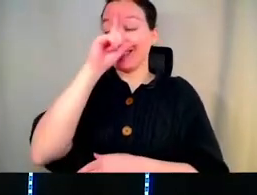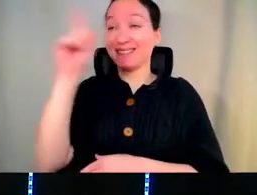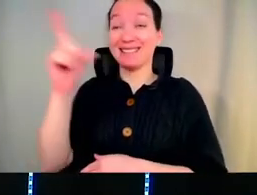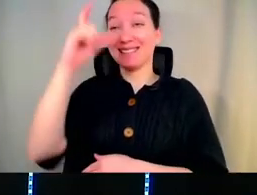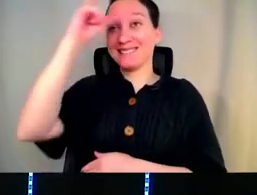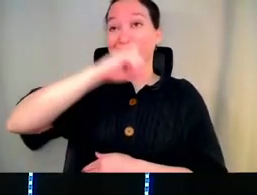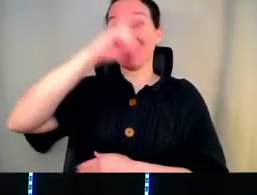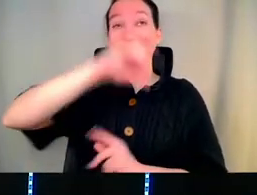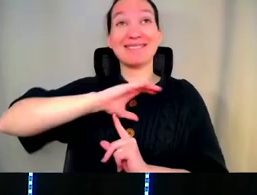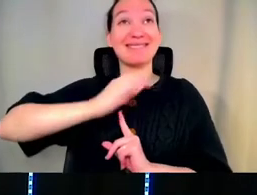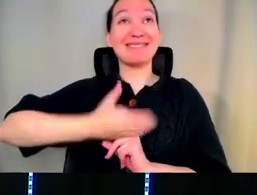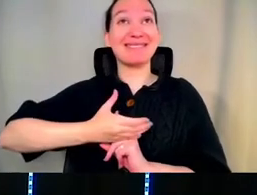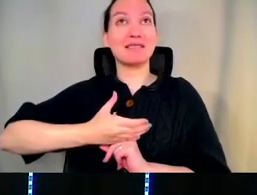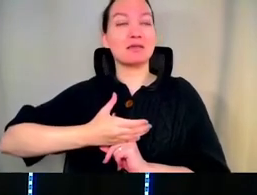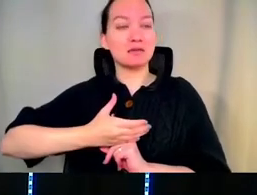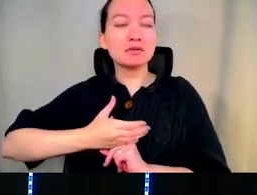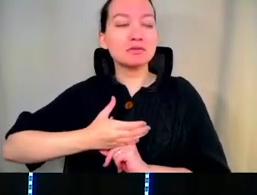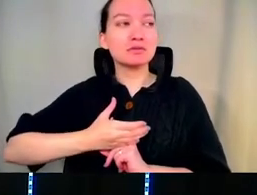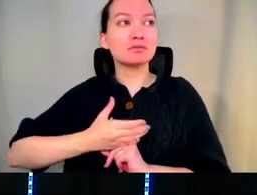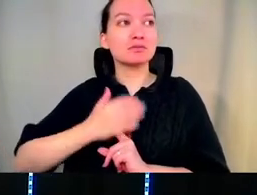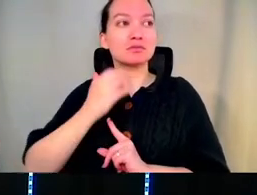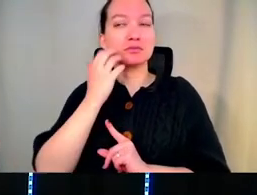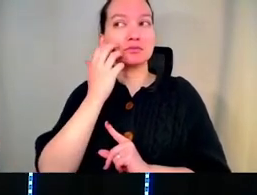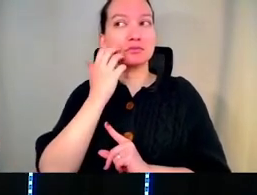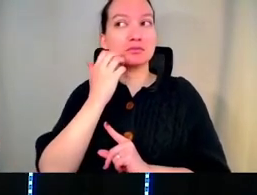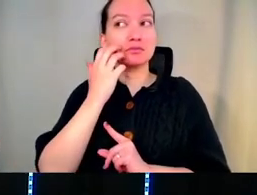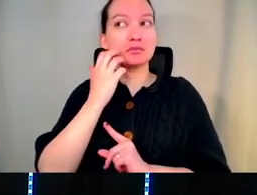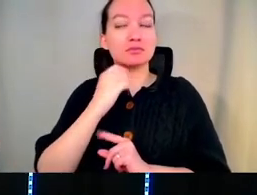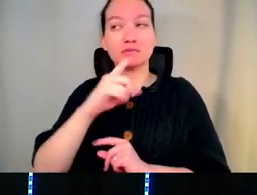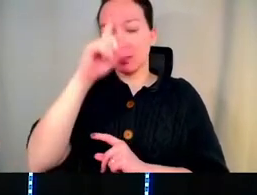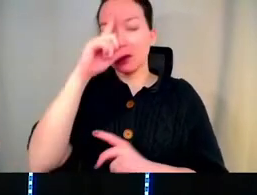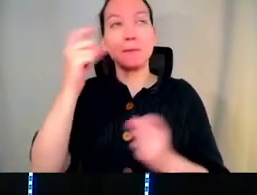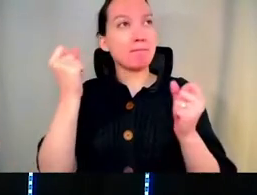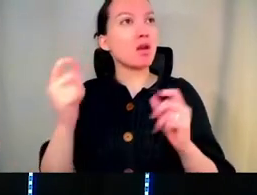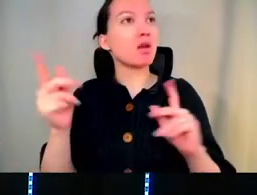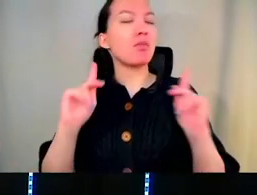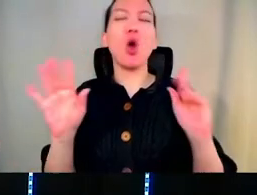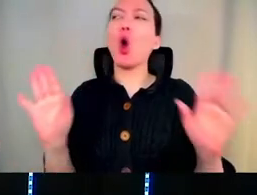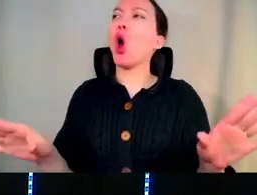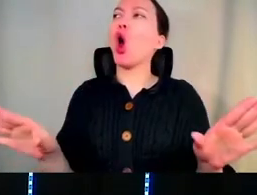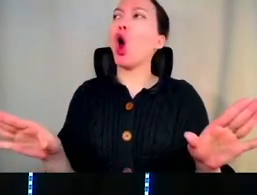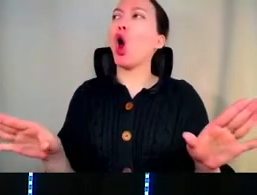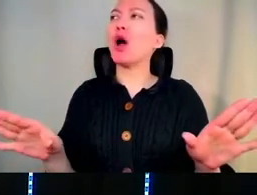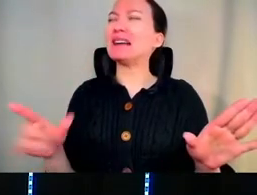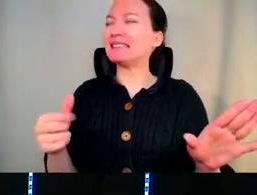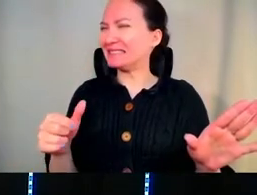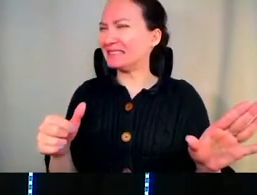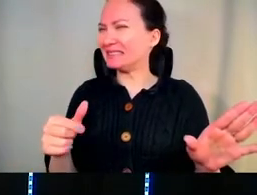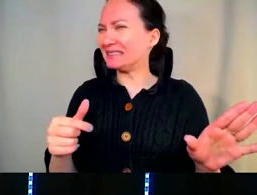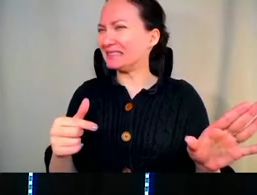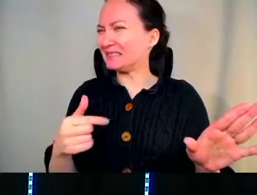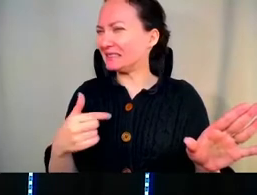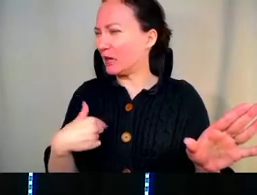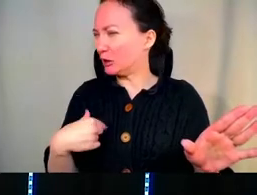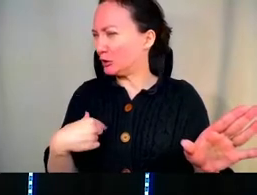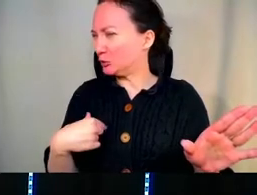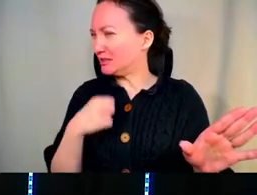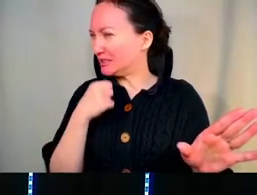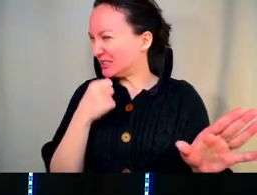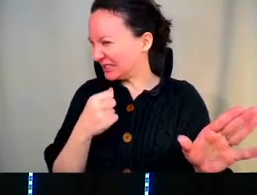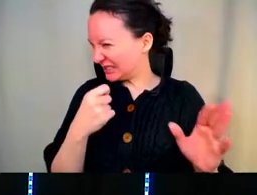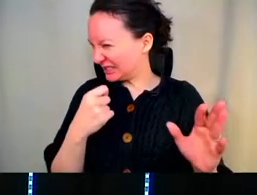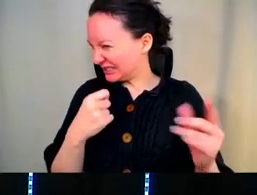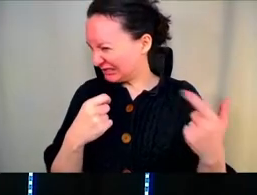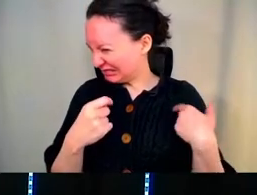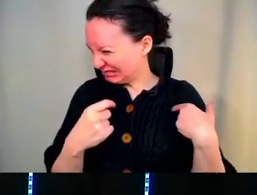wise. In their own eyes. Now, I think a lot of us would go, I don't think that's me, right?